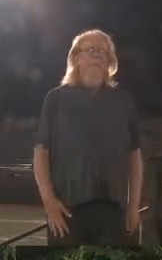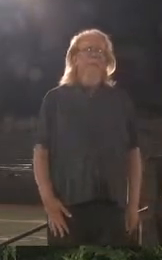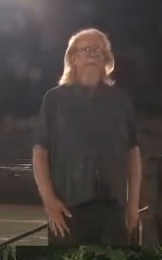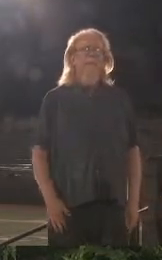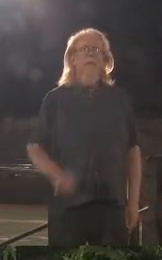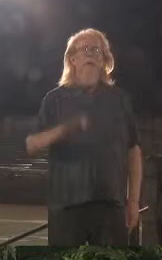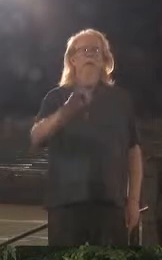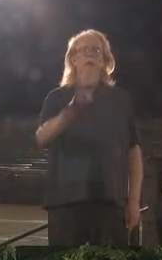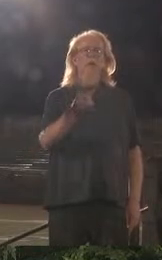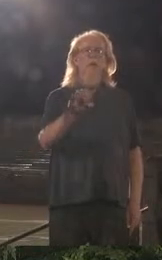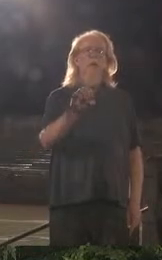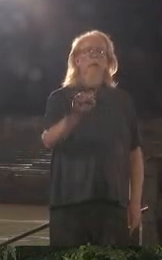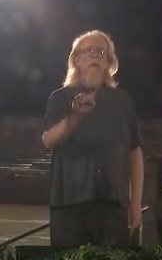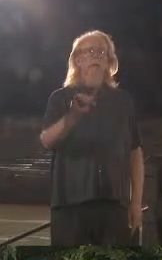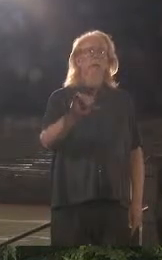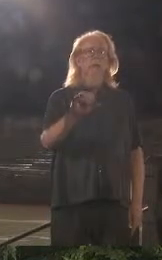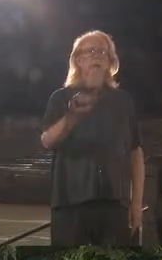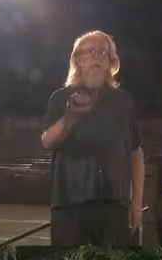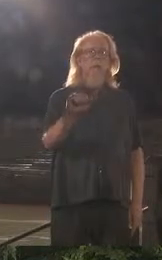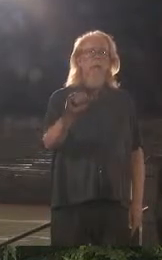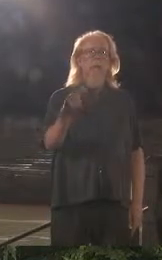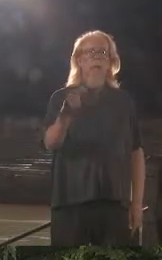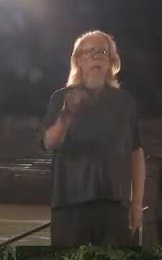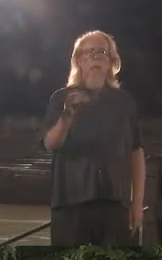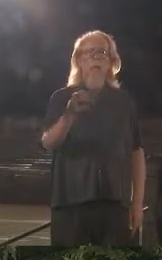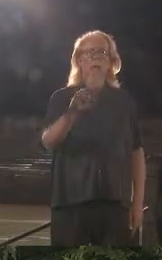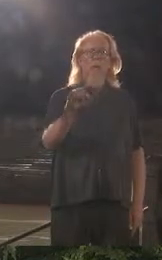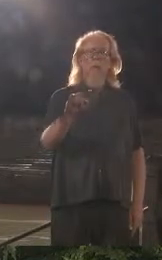Jessica Dynasty Gonzalez.